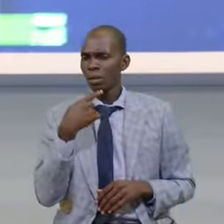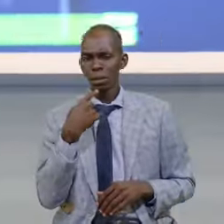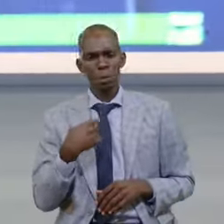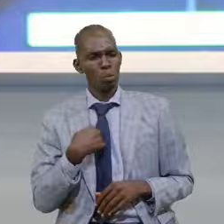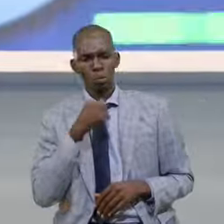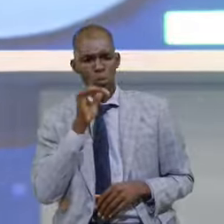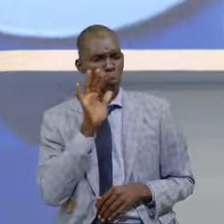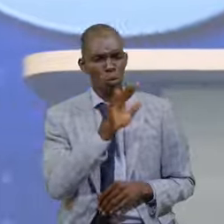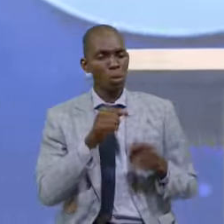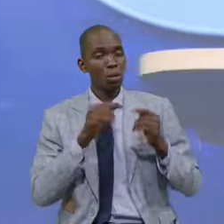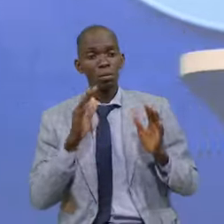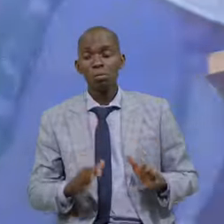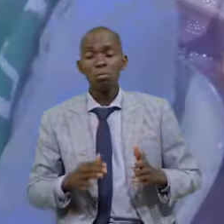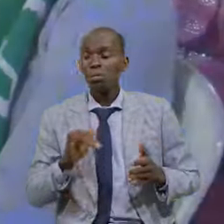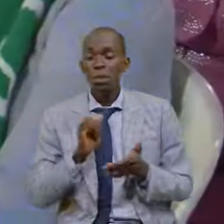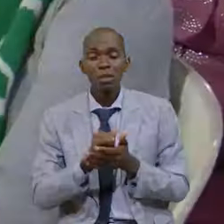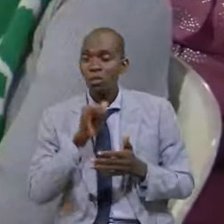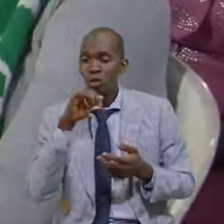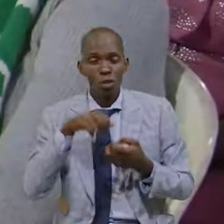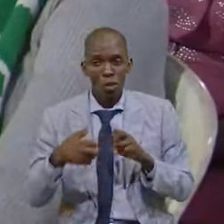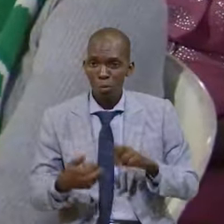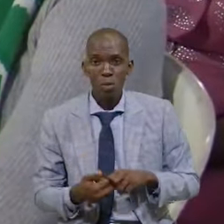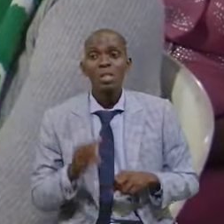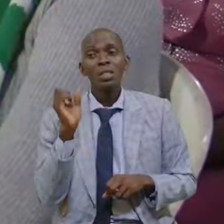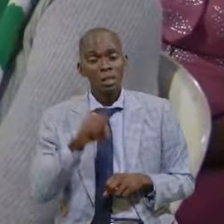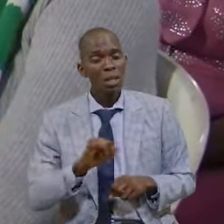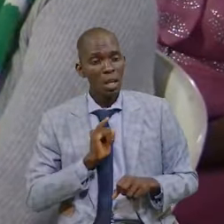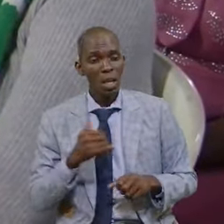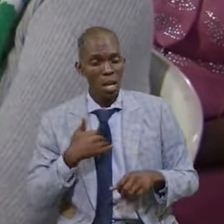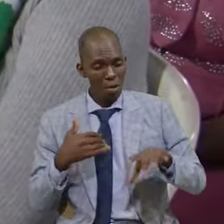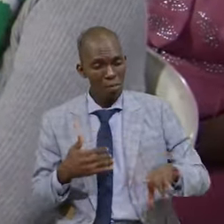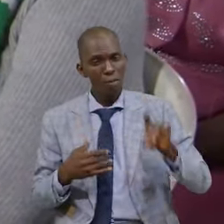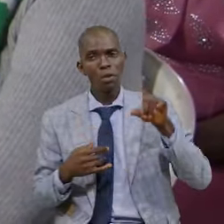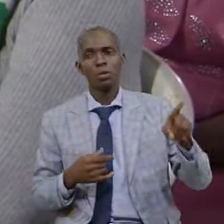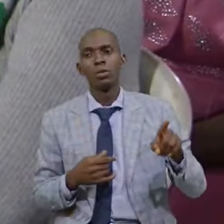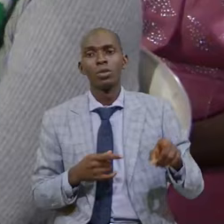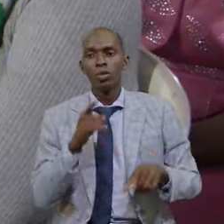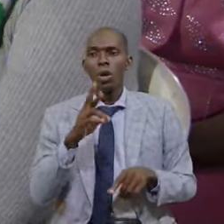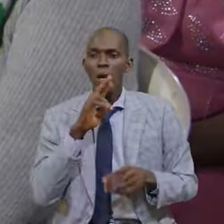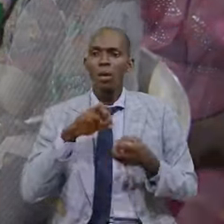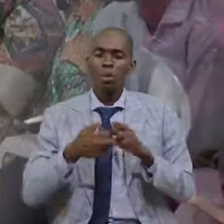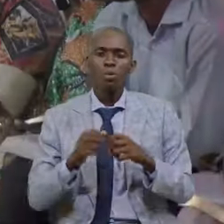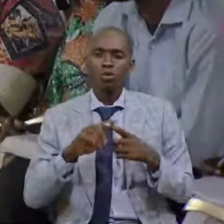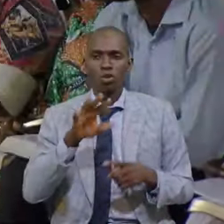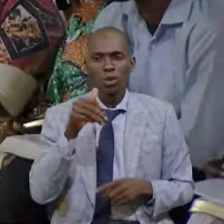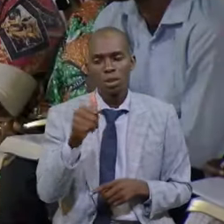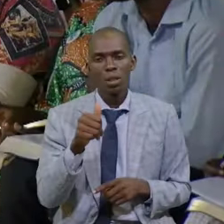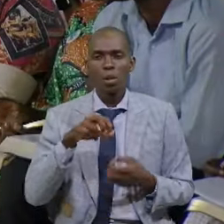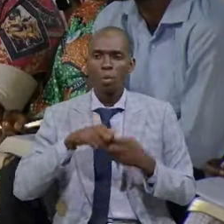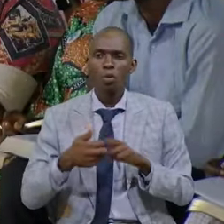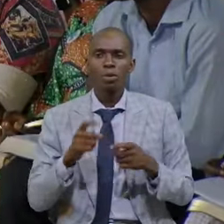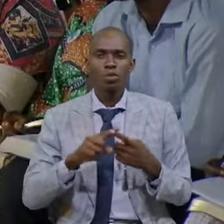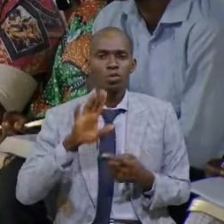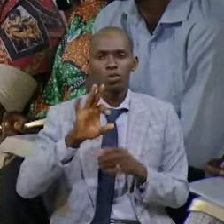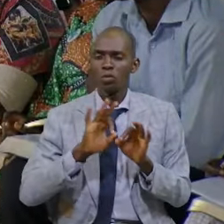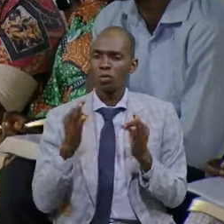the problem. That's not the challenge. But I found you. You're a problem to yourself, a problem to your family, a problem